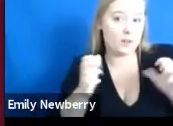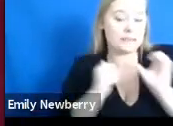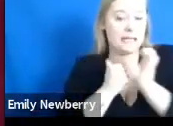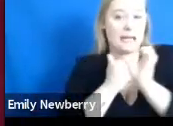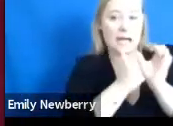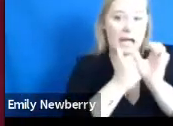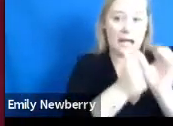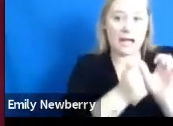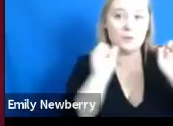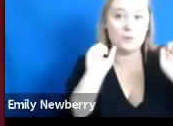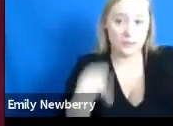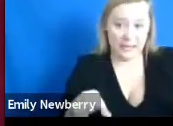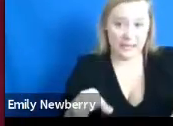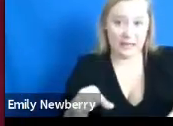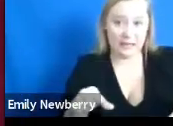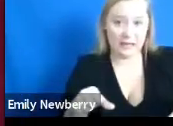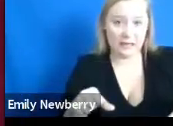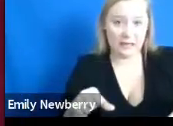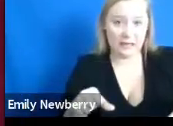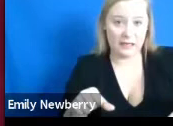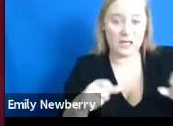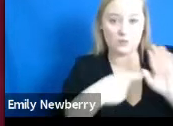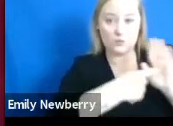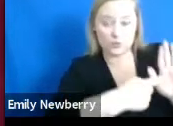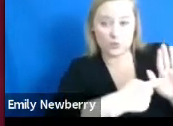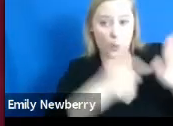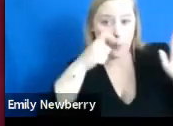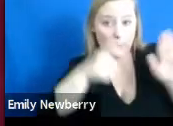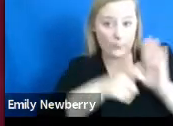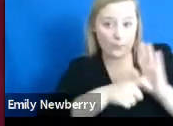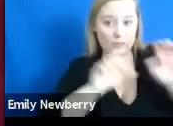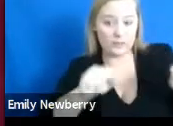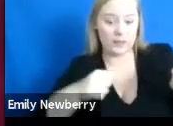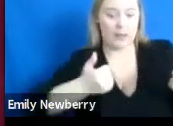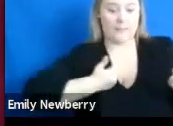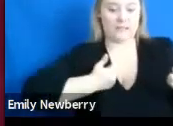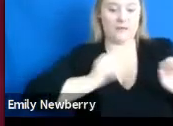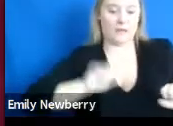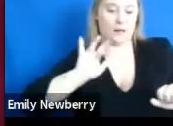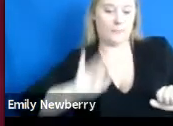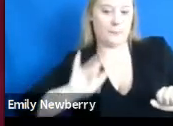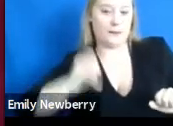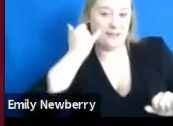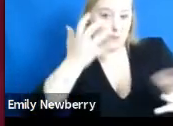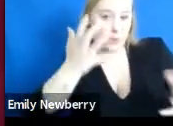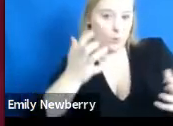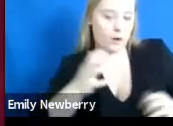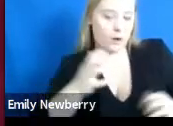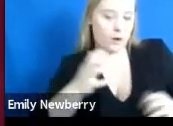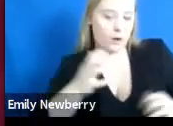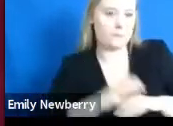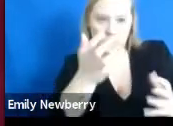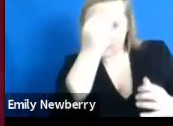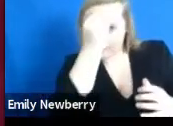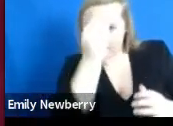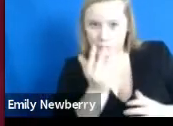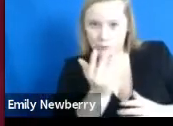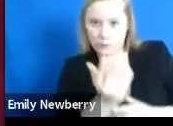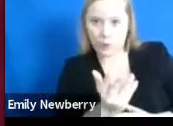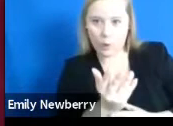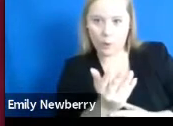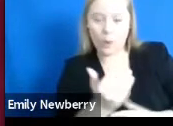your slides that you'd like to share, I can advance forward. I just want to let you know, we're